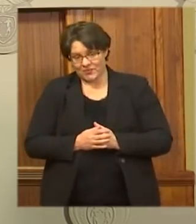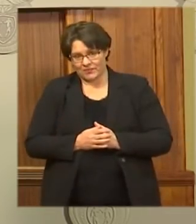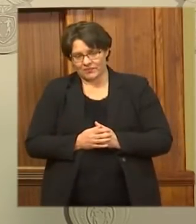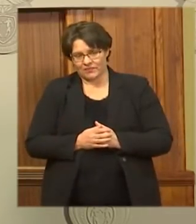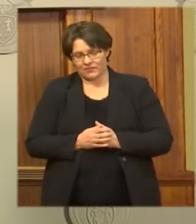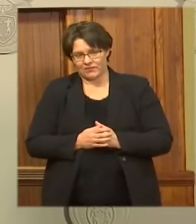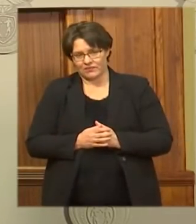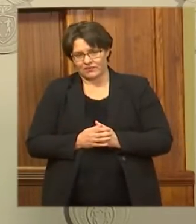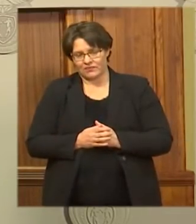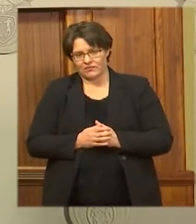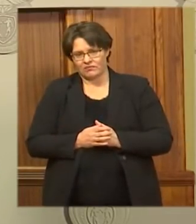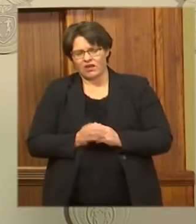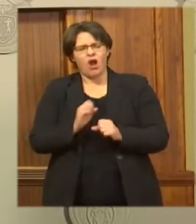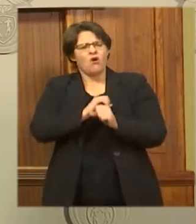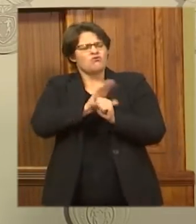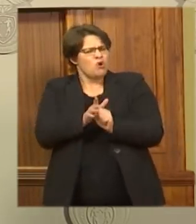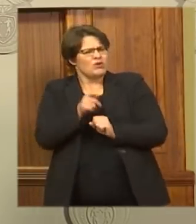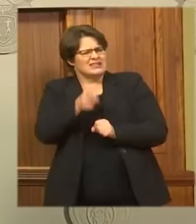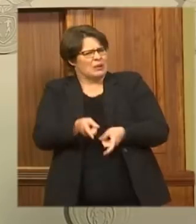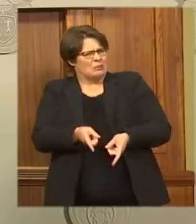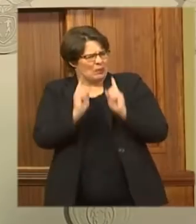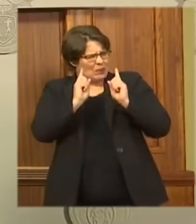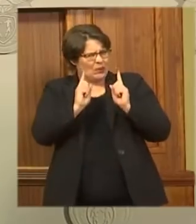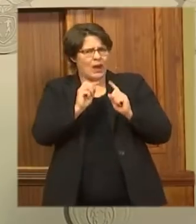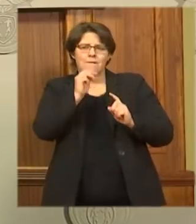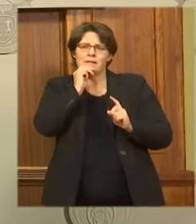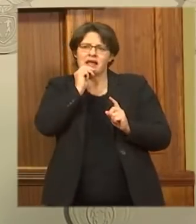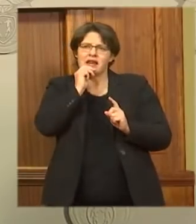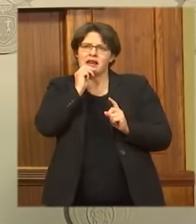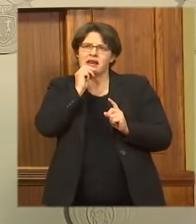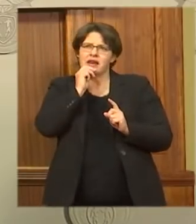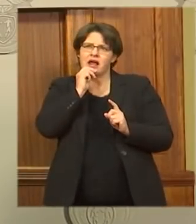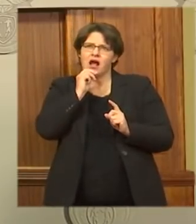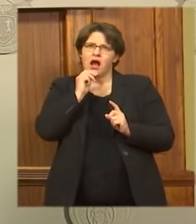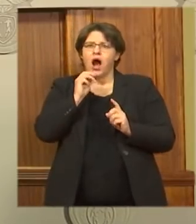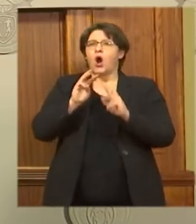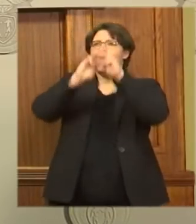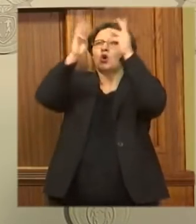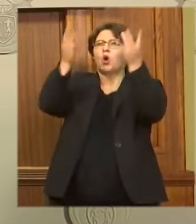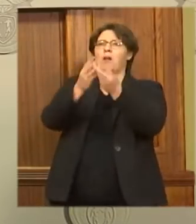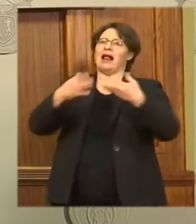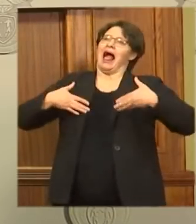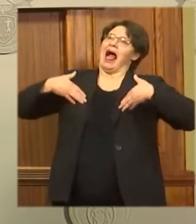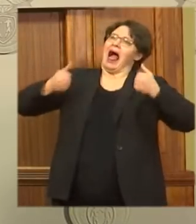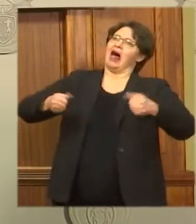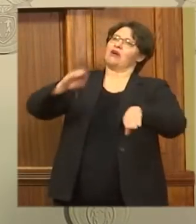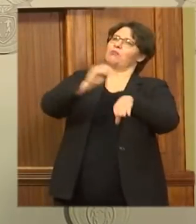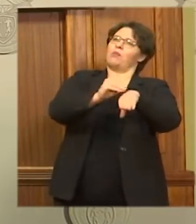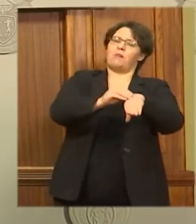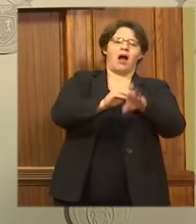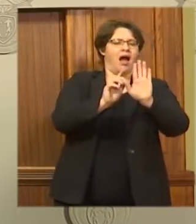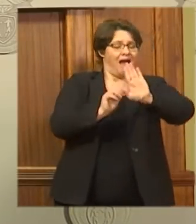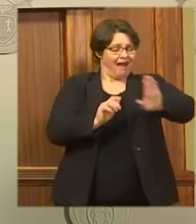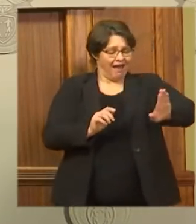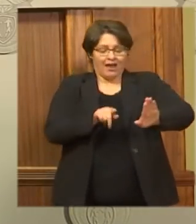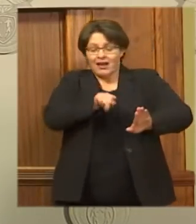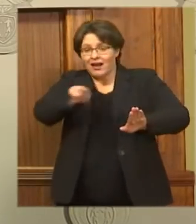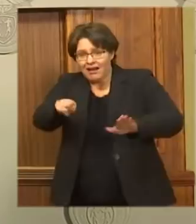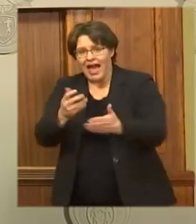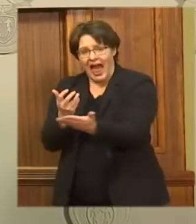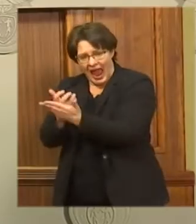The coronavirus pandemic is not only a global health crisis, it is also a global economic